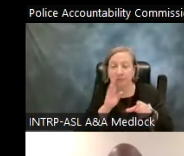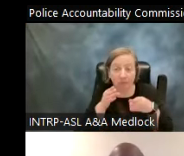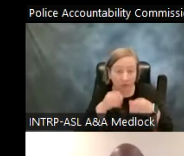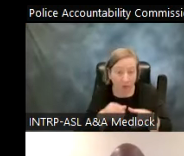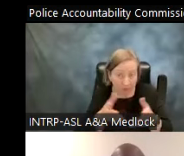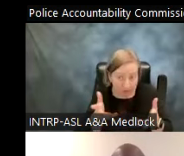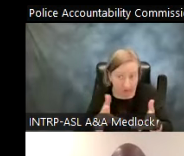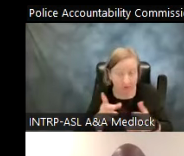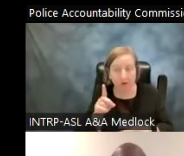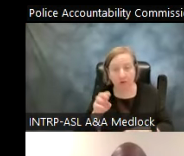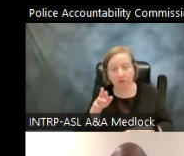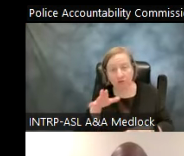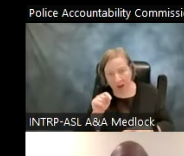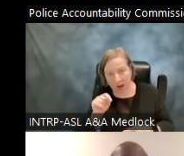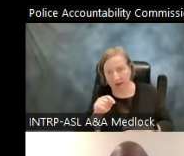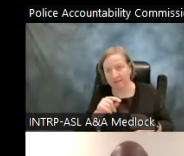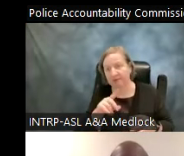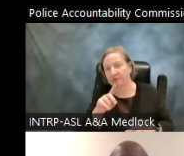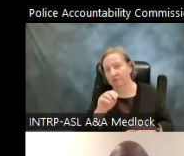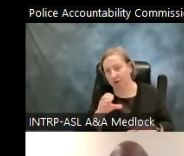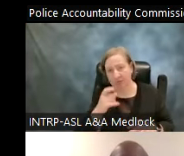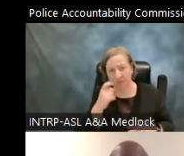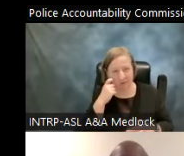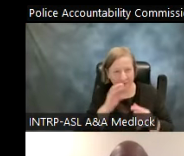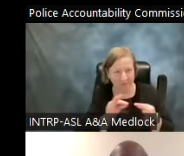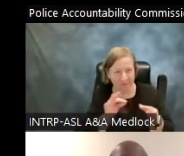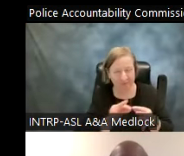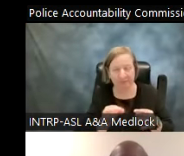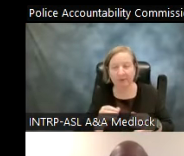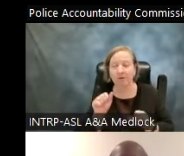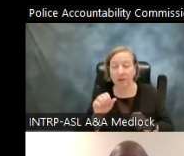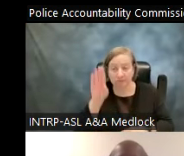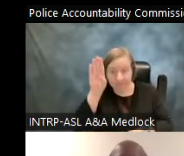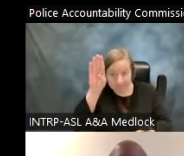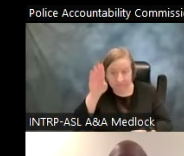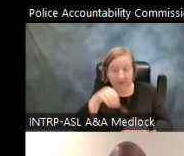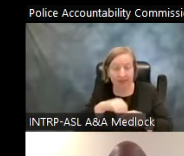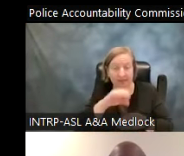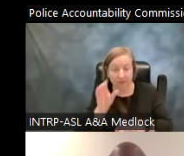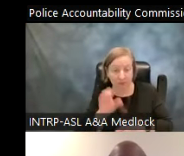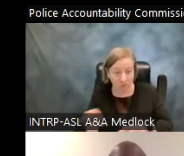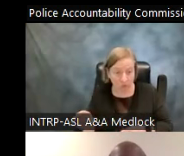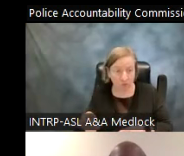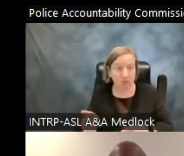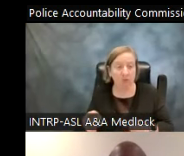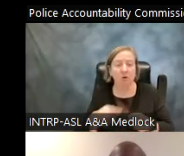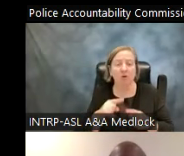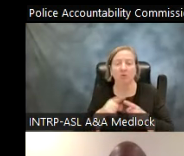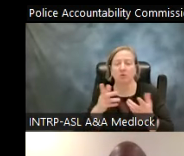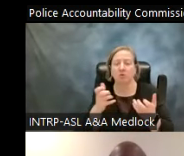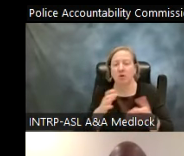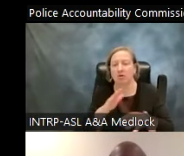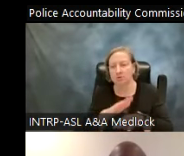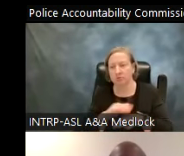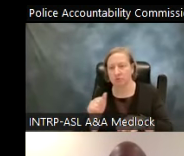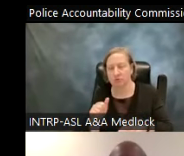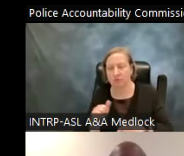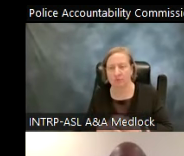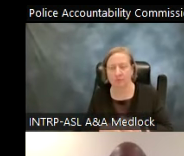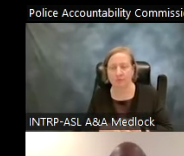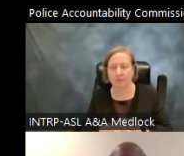on the draft document. You can raise your hand and Zoom when you like to be called